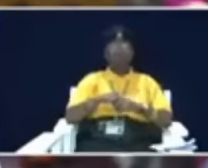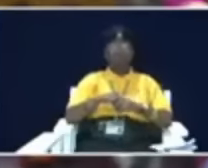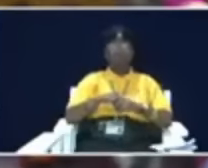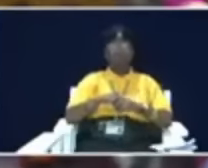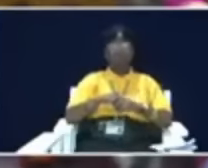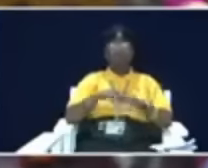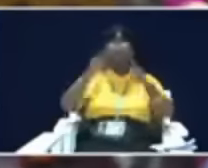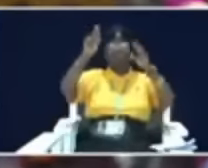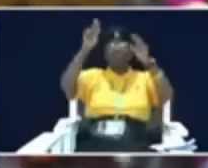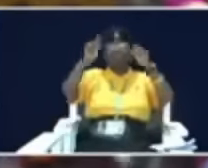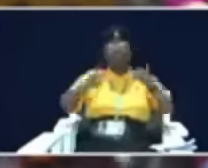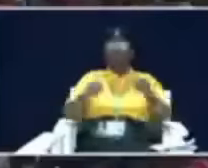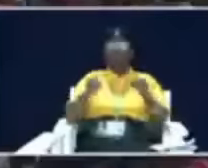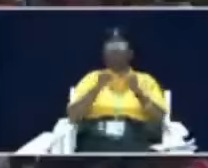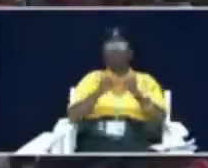No more doubting.